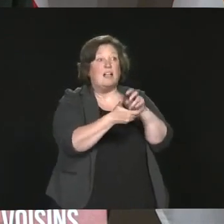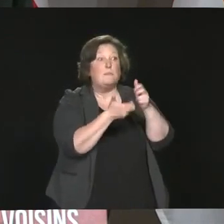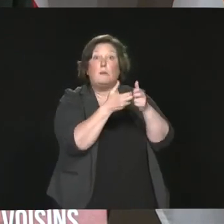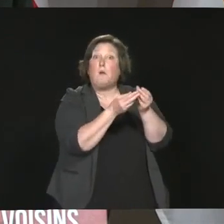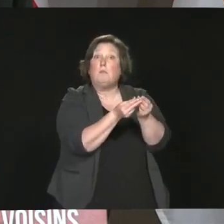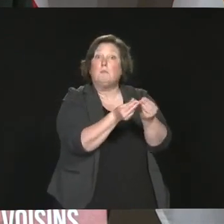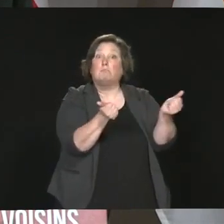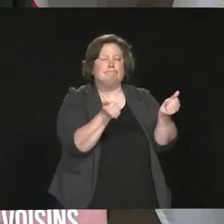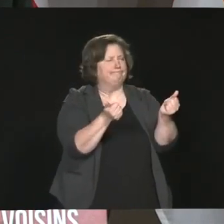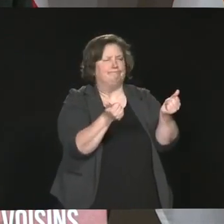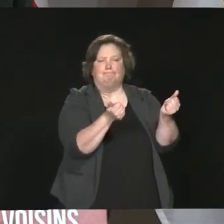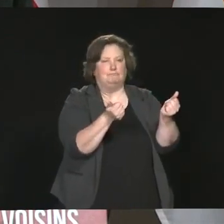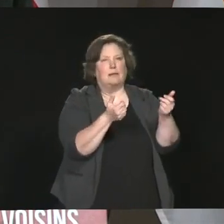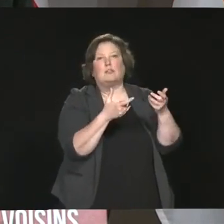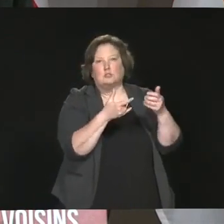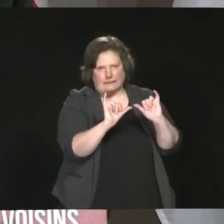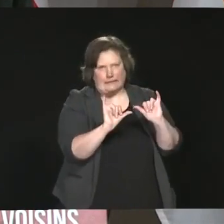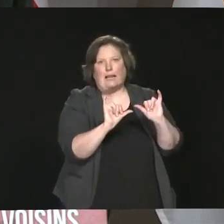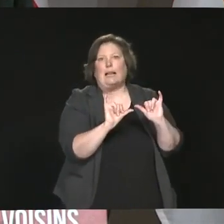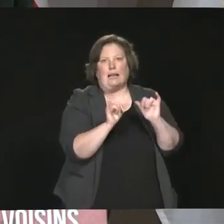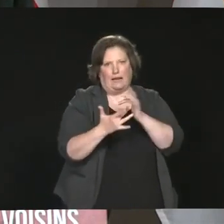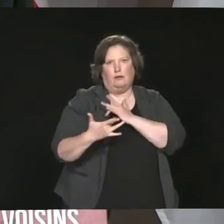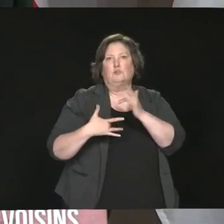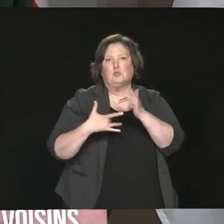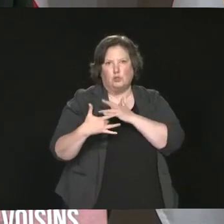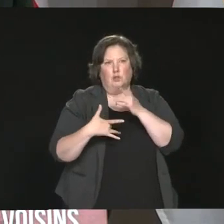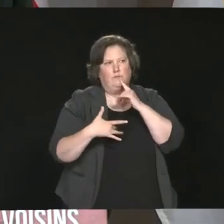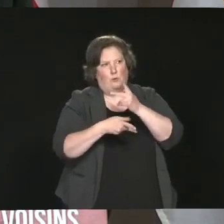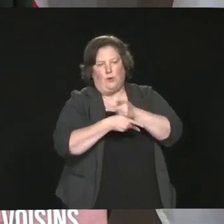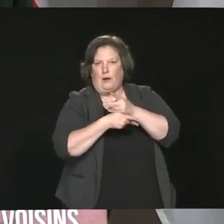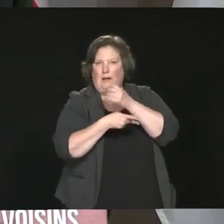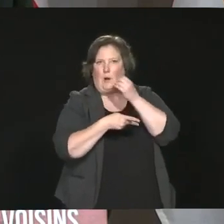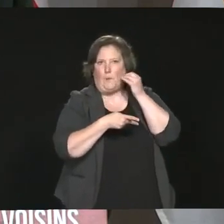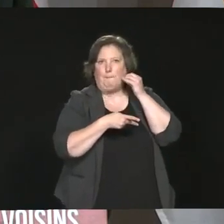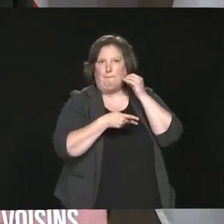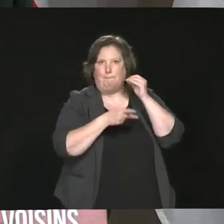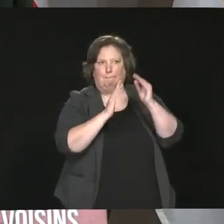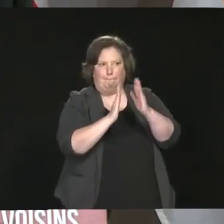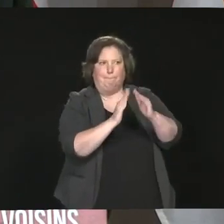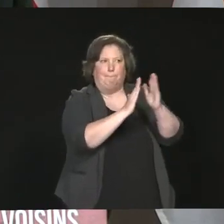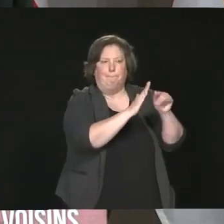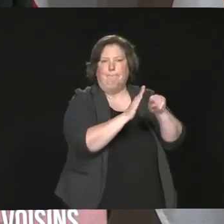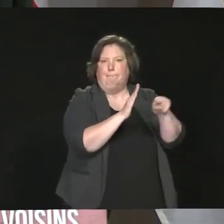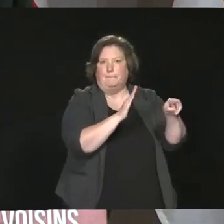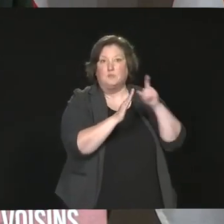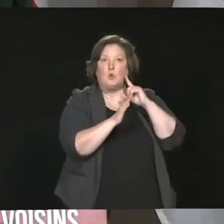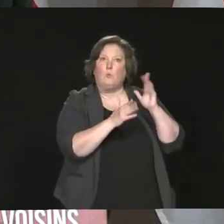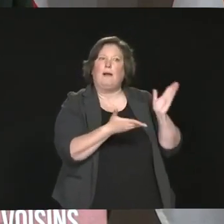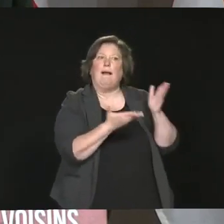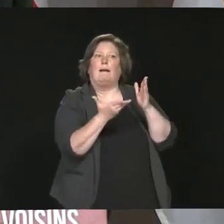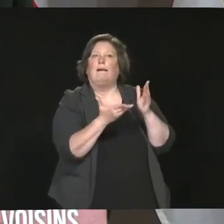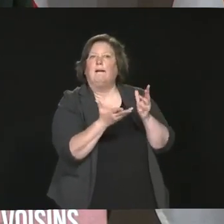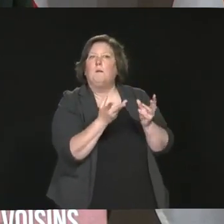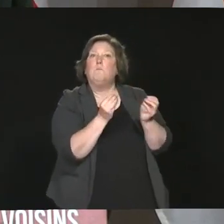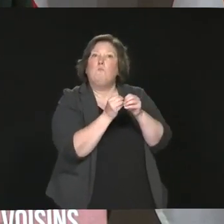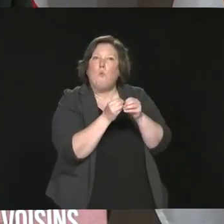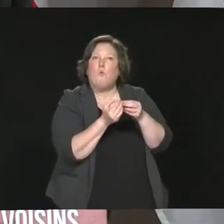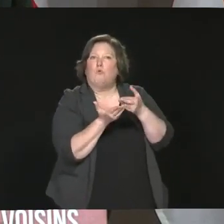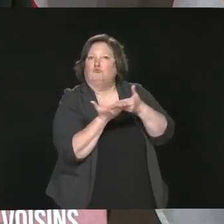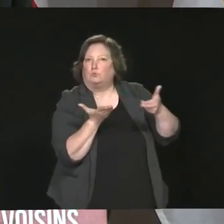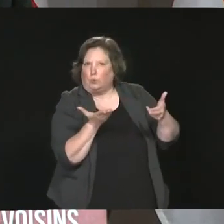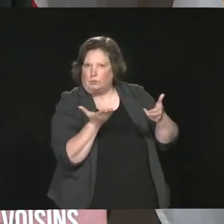concerns in the long-term care facility, and so we're bringing additional resources to the issue, and we've been working very closely with Canadian Red